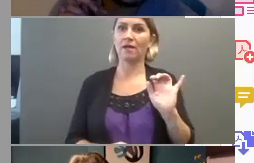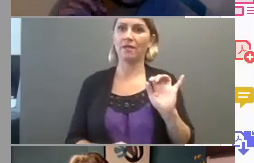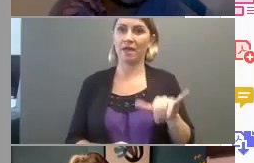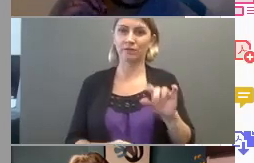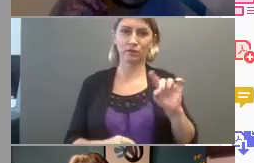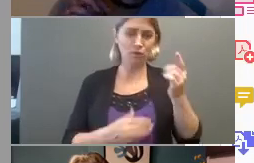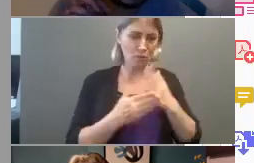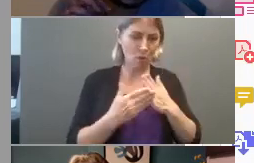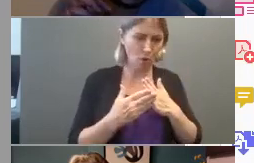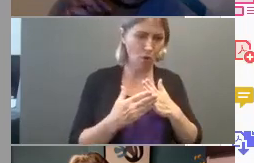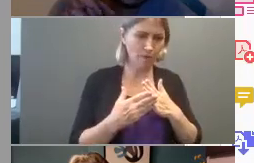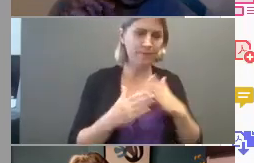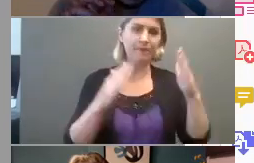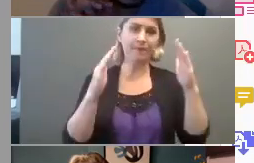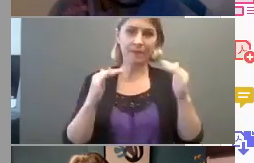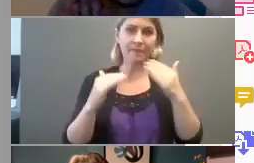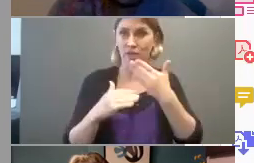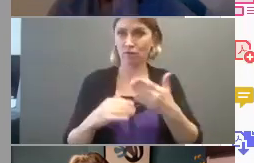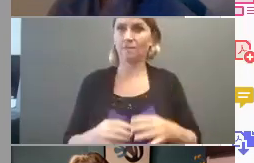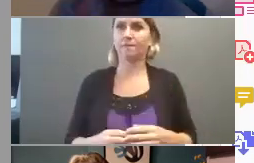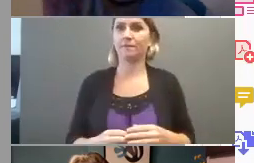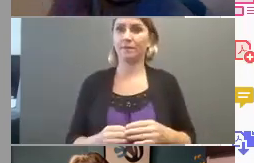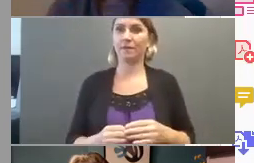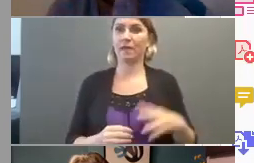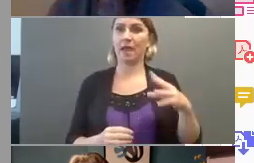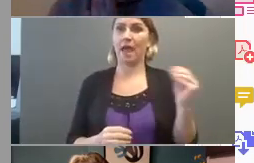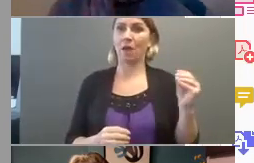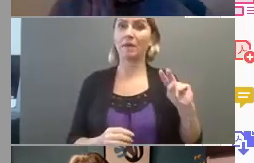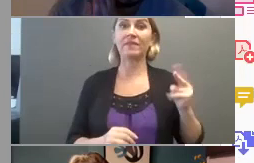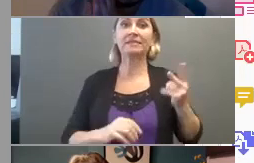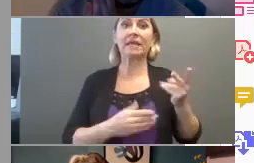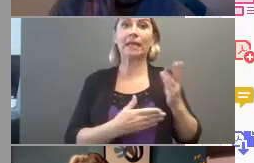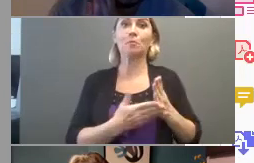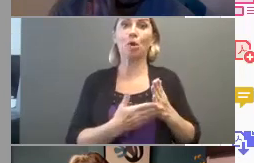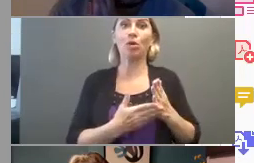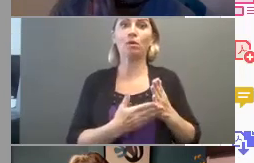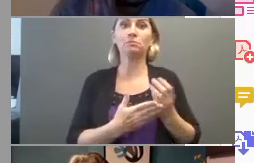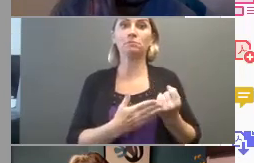part. Thank you. And what about the second part?